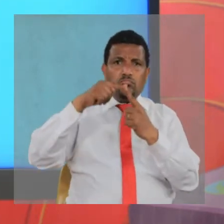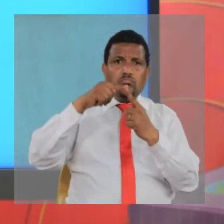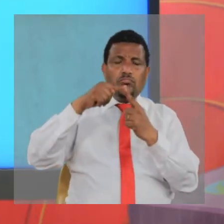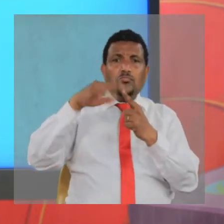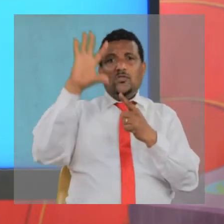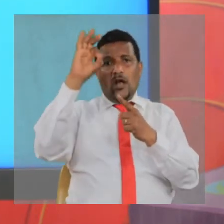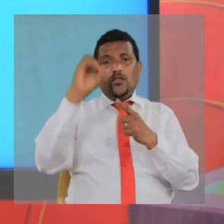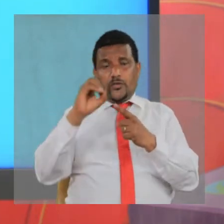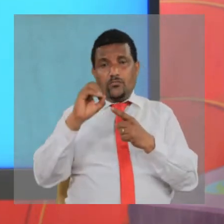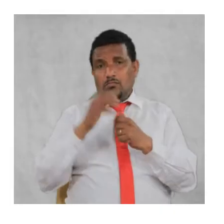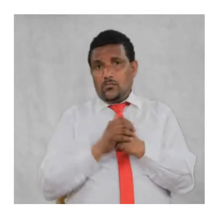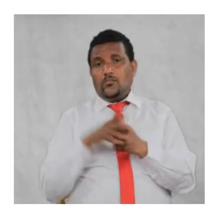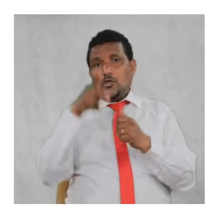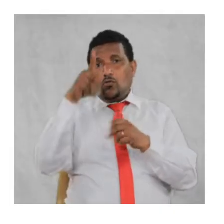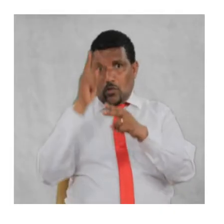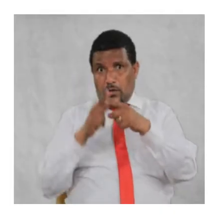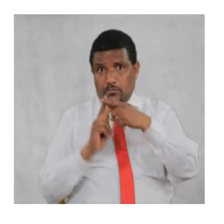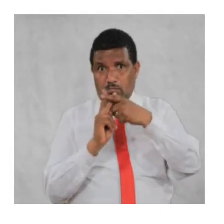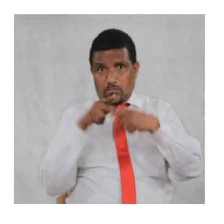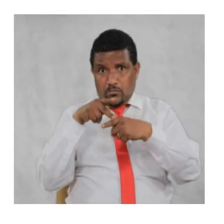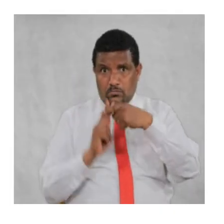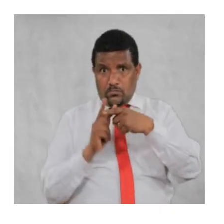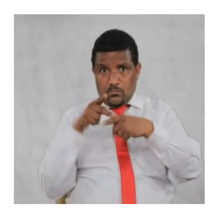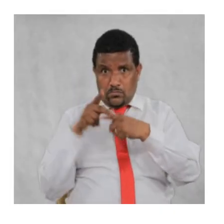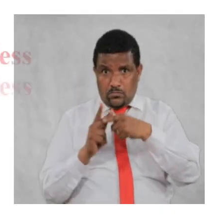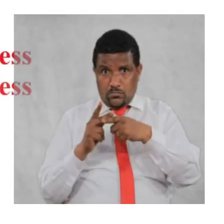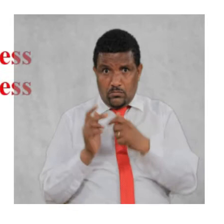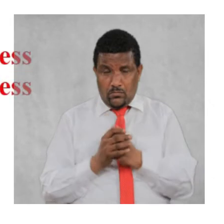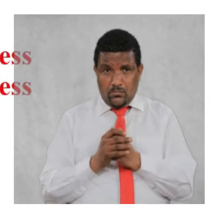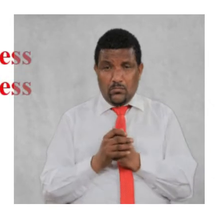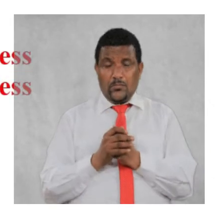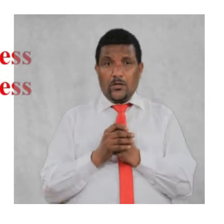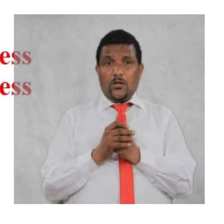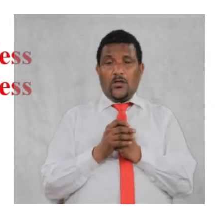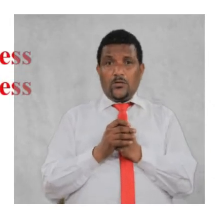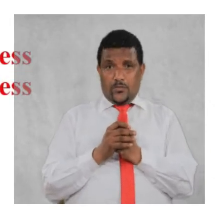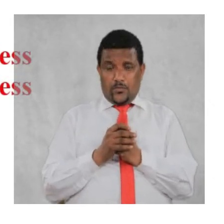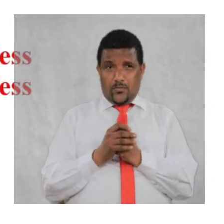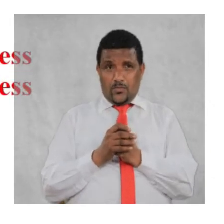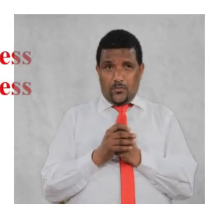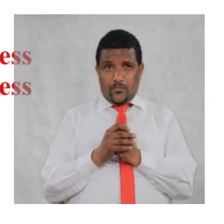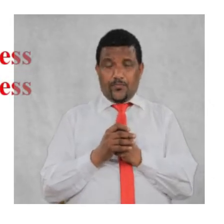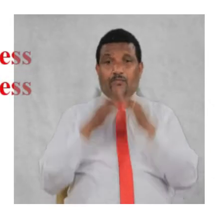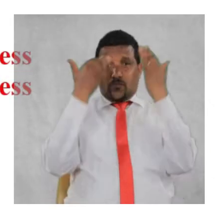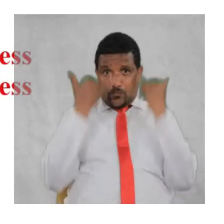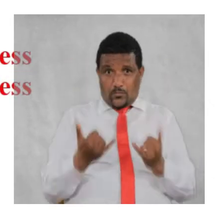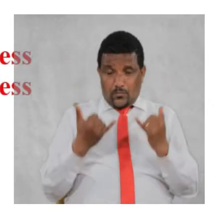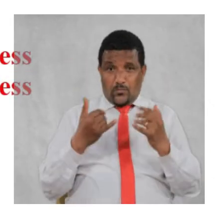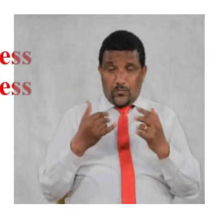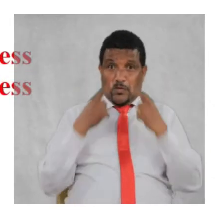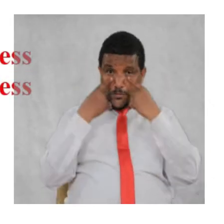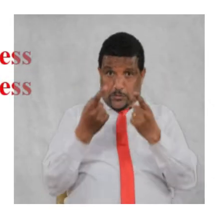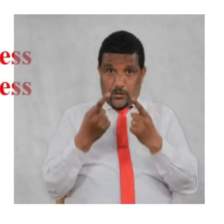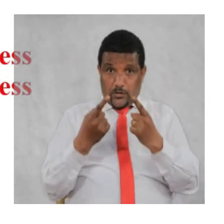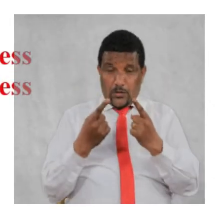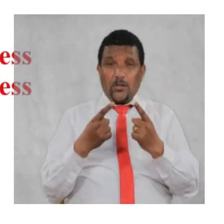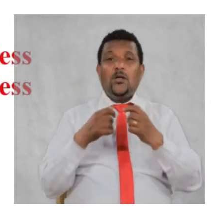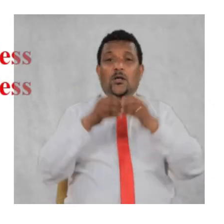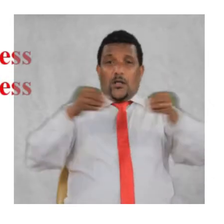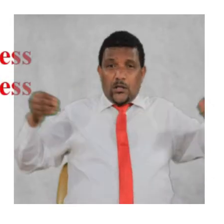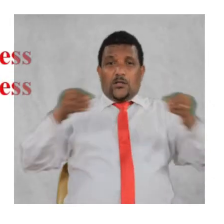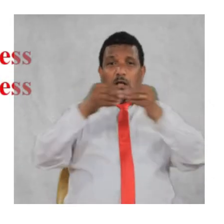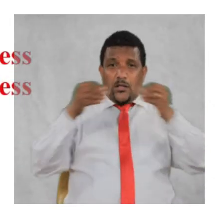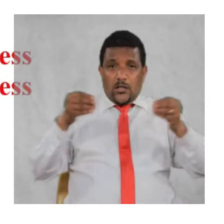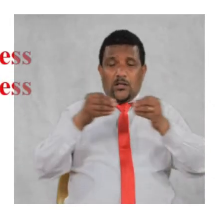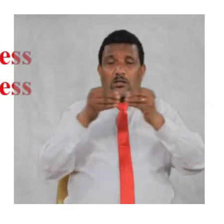90 kg. Now let's see the inelastic range of